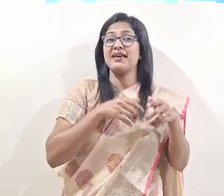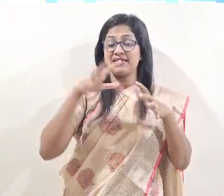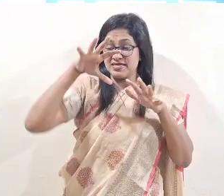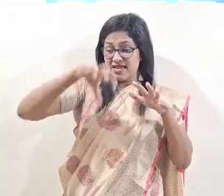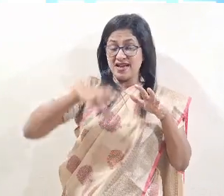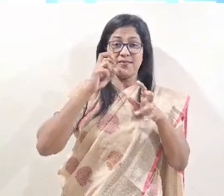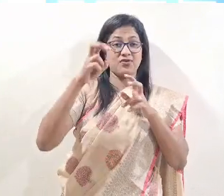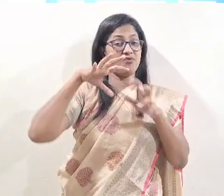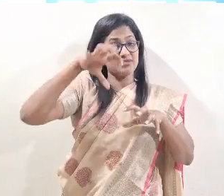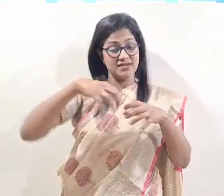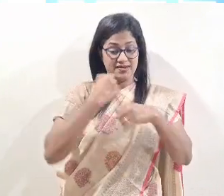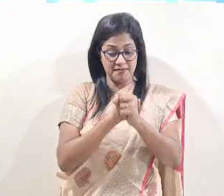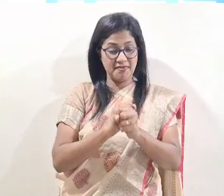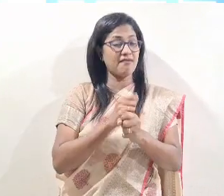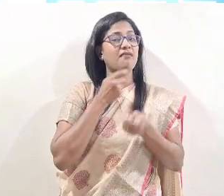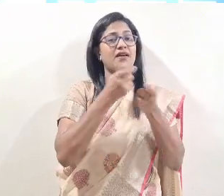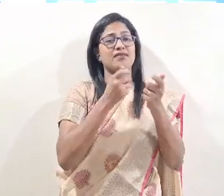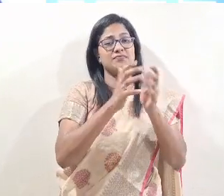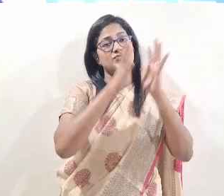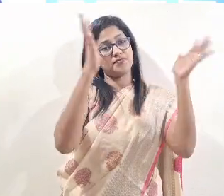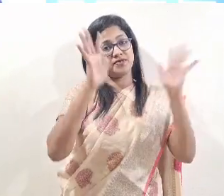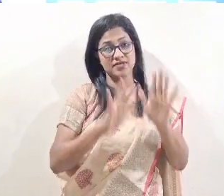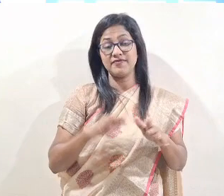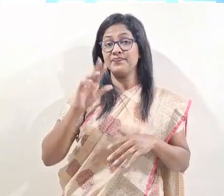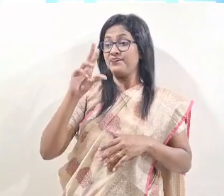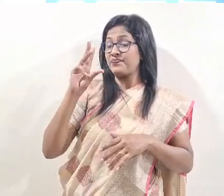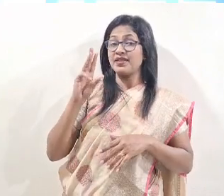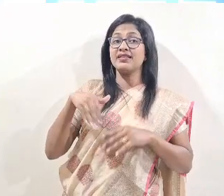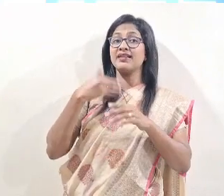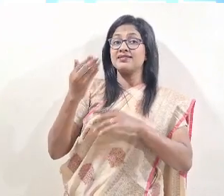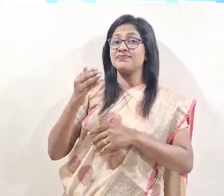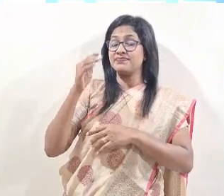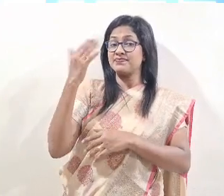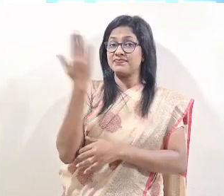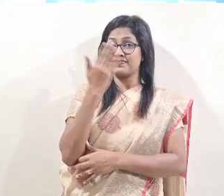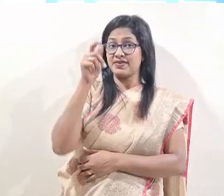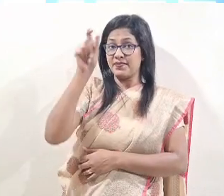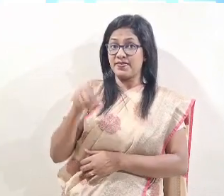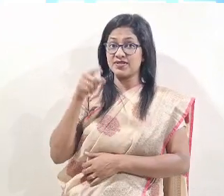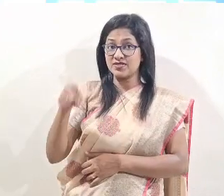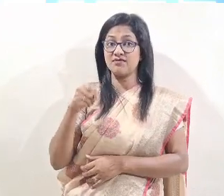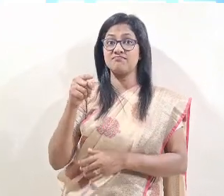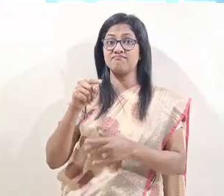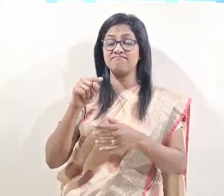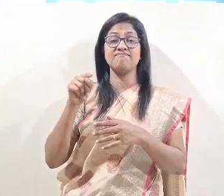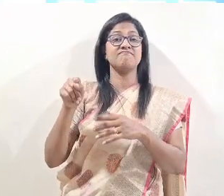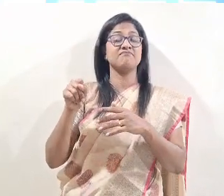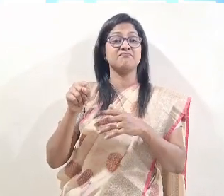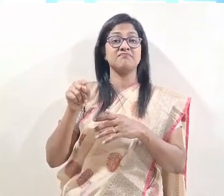these stations. So our next speaker on the panel is a very experienced